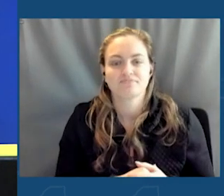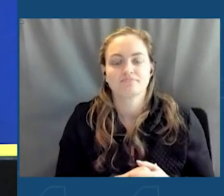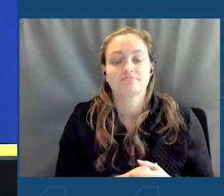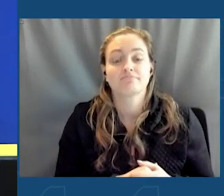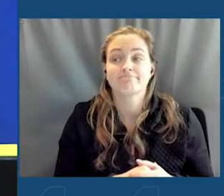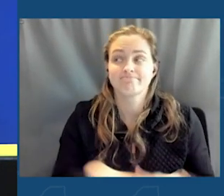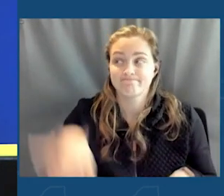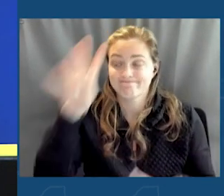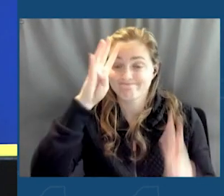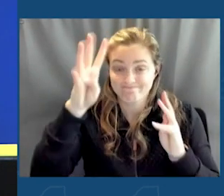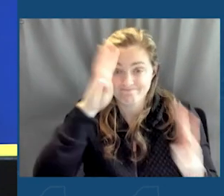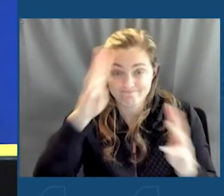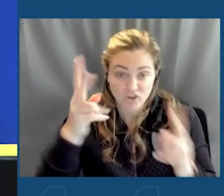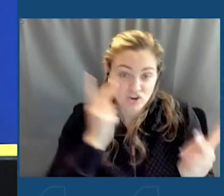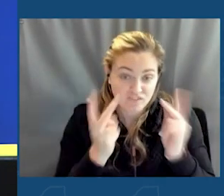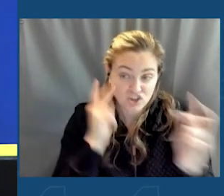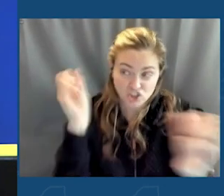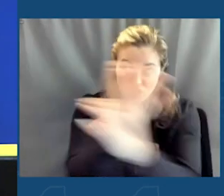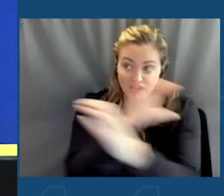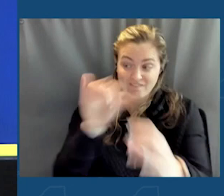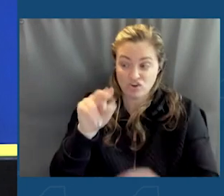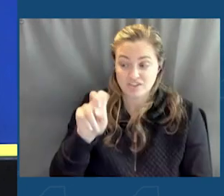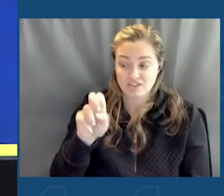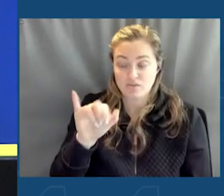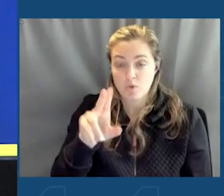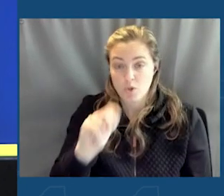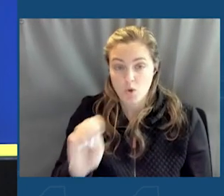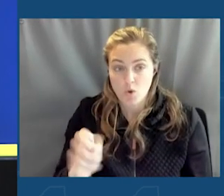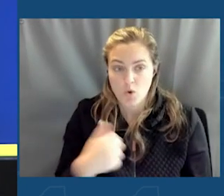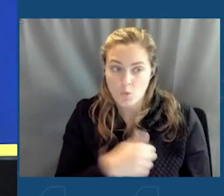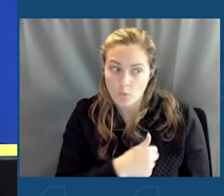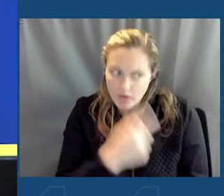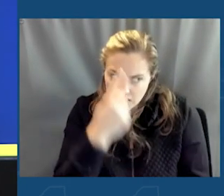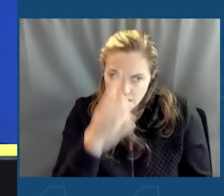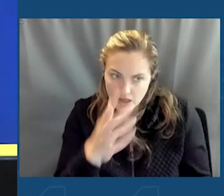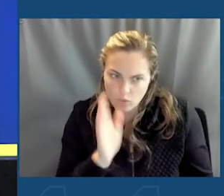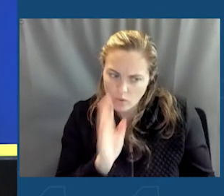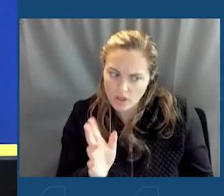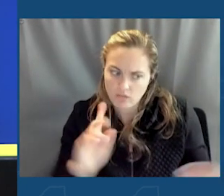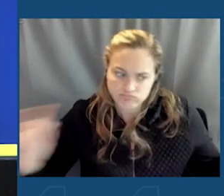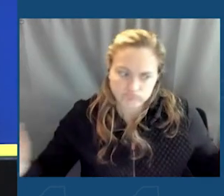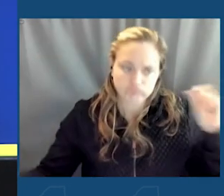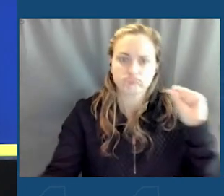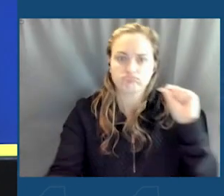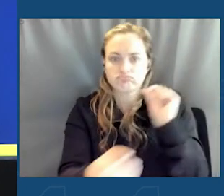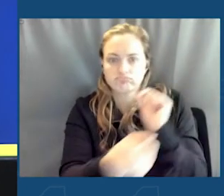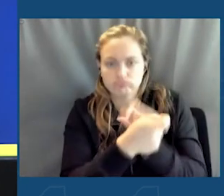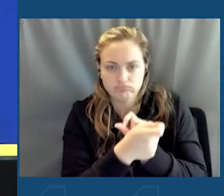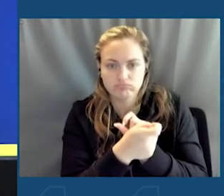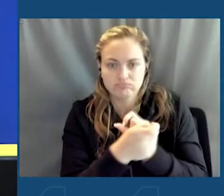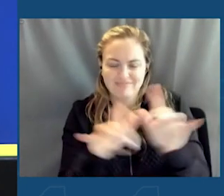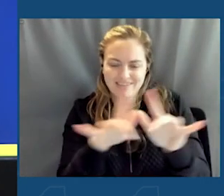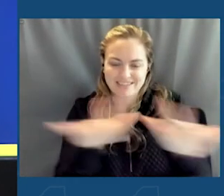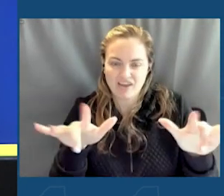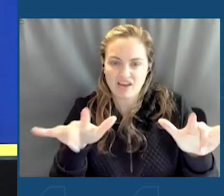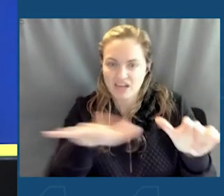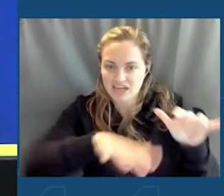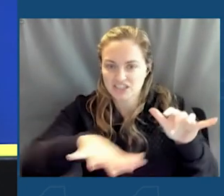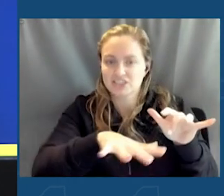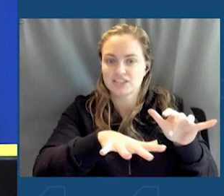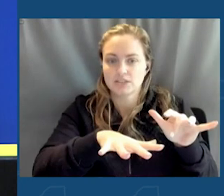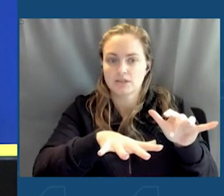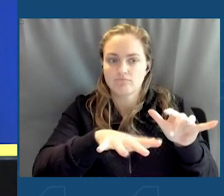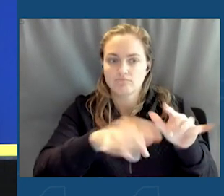of County Executive Steve Bellone, we think, will transform this vacant piece of property across the